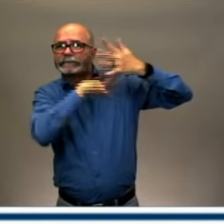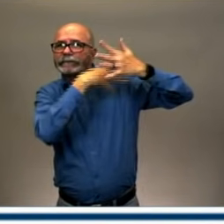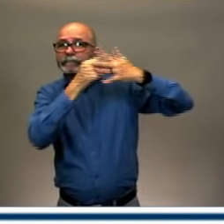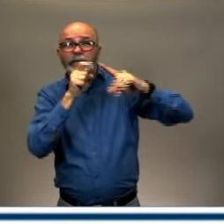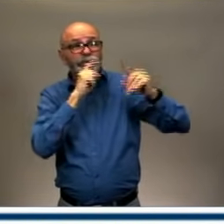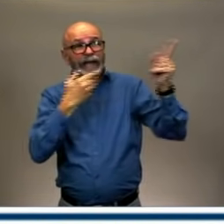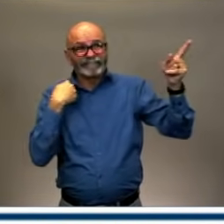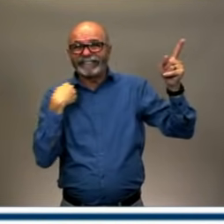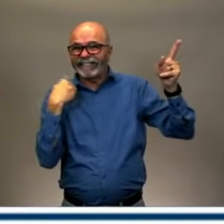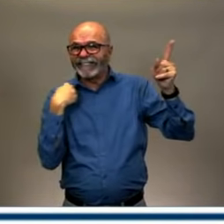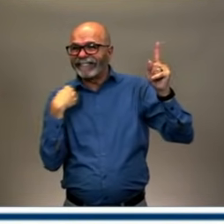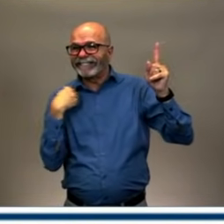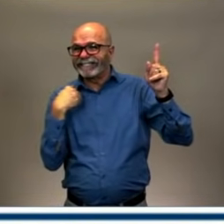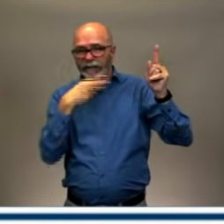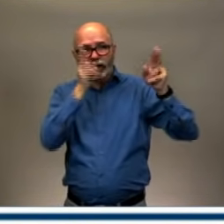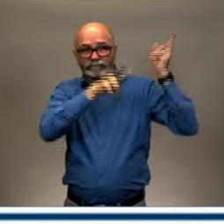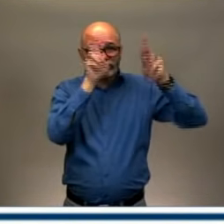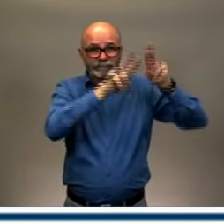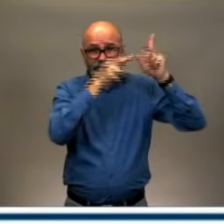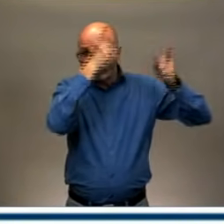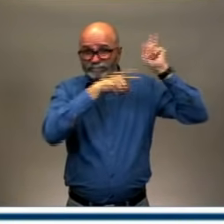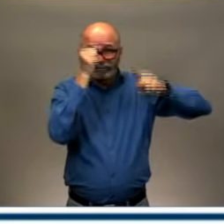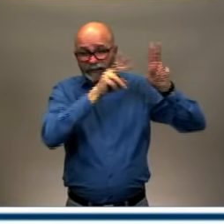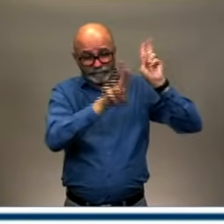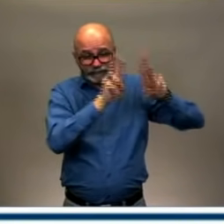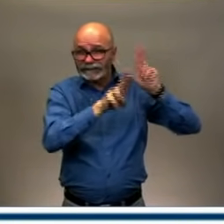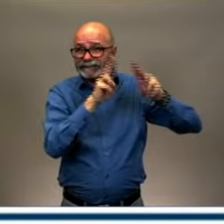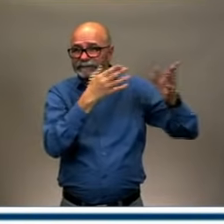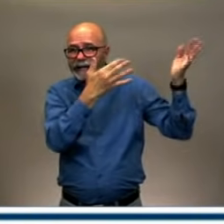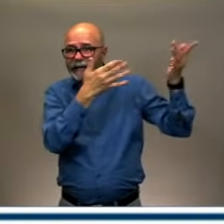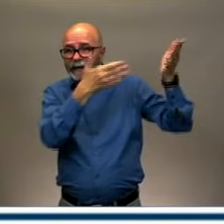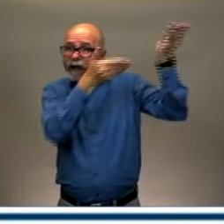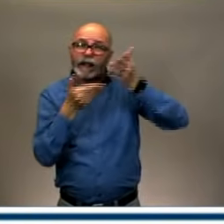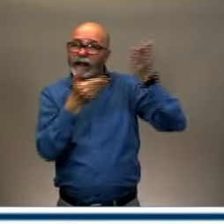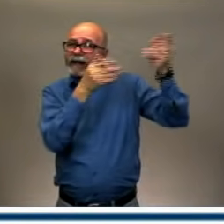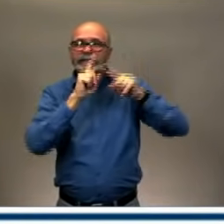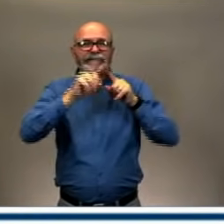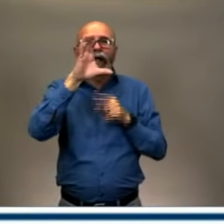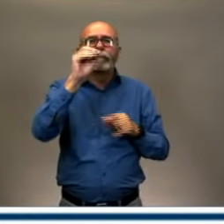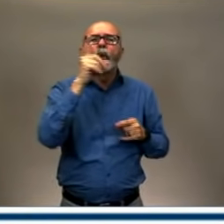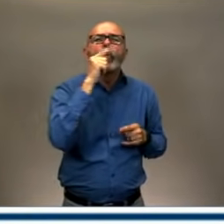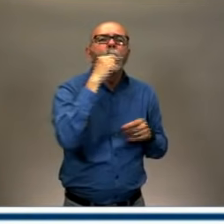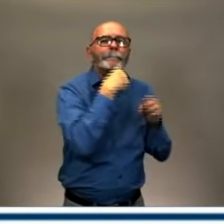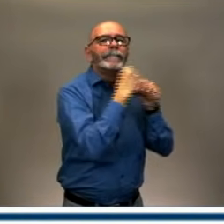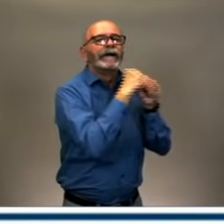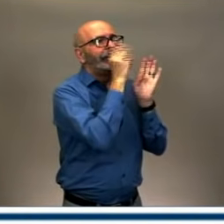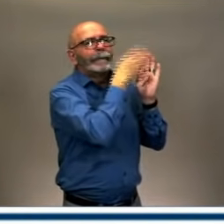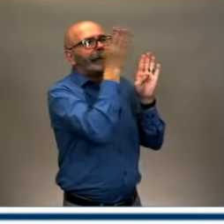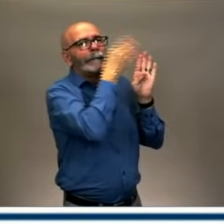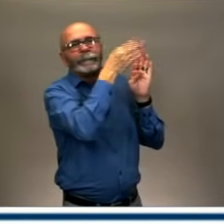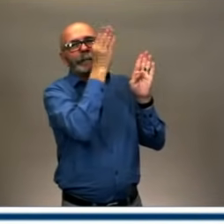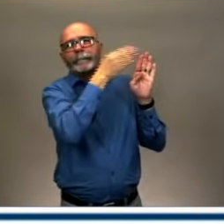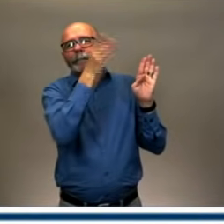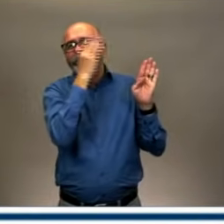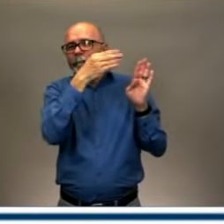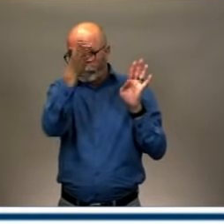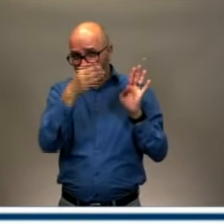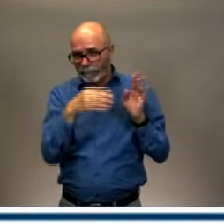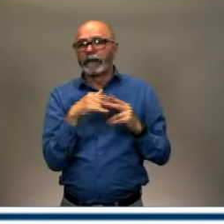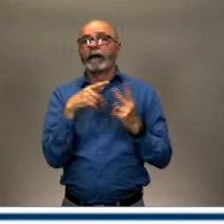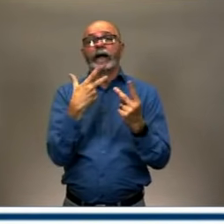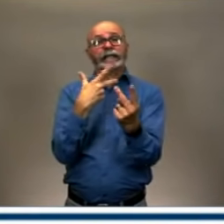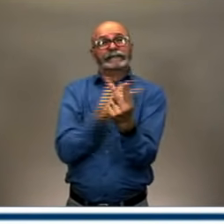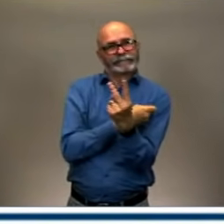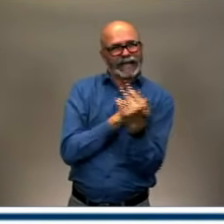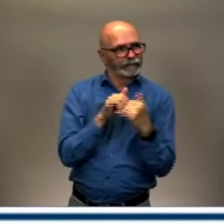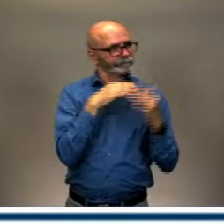with a number of potential companies that will be producing a vaccine, and our job will be is how do we deliver that?